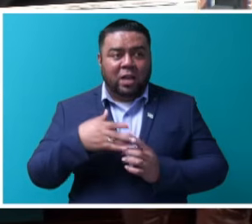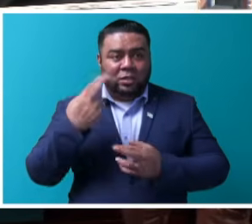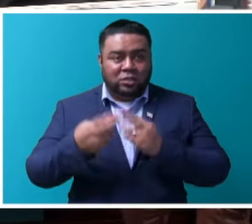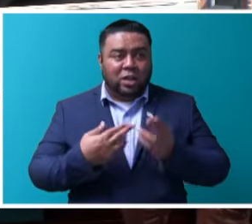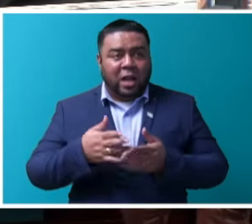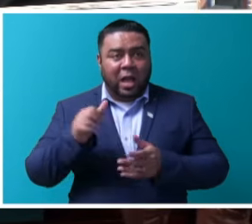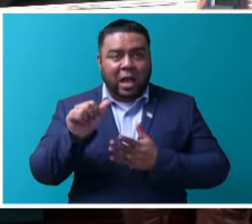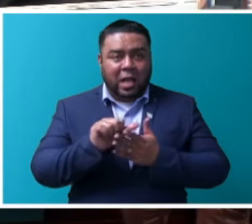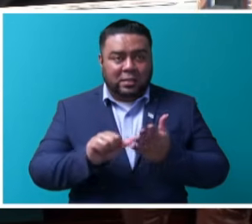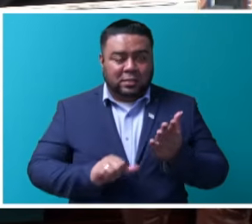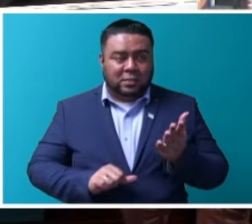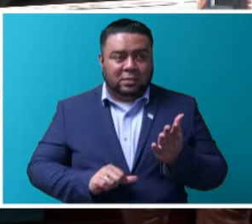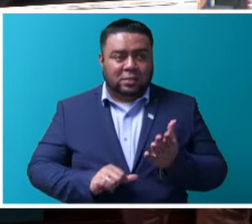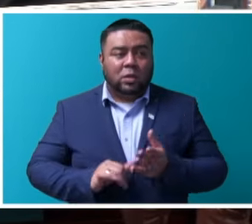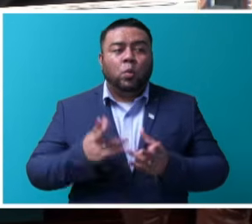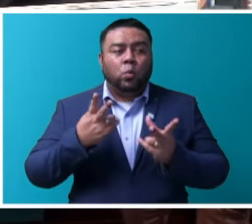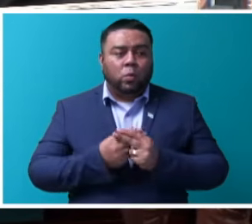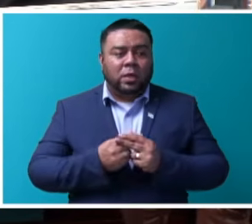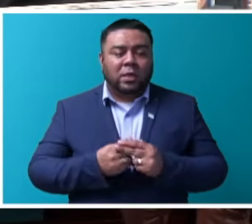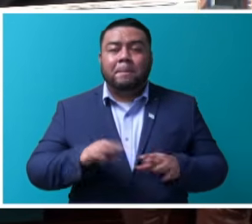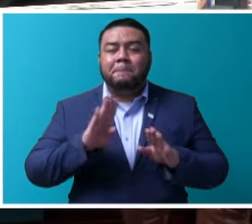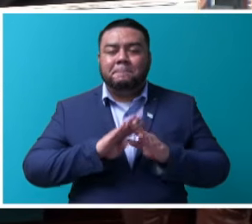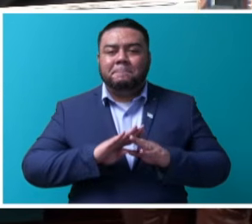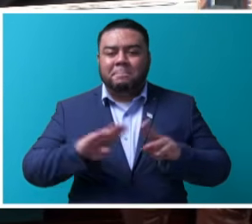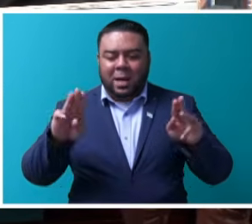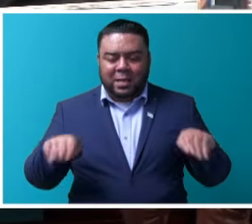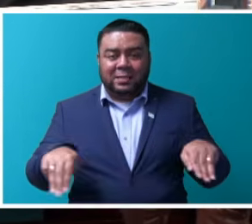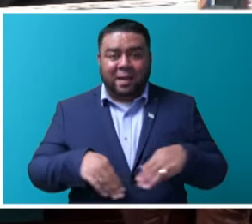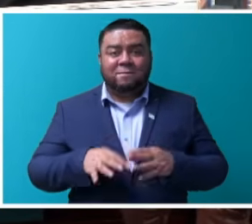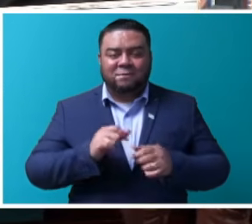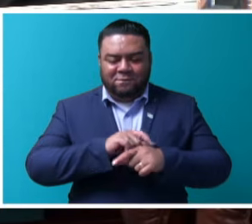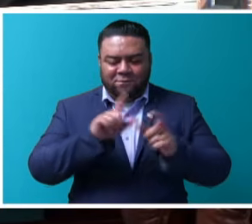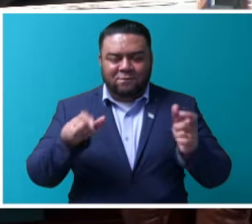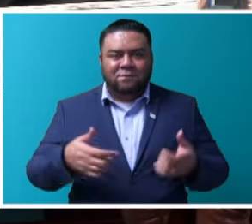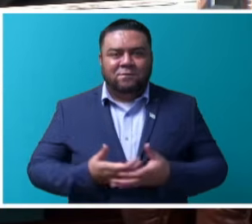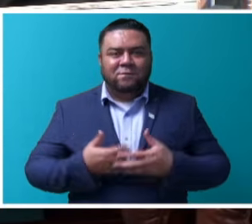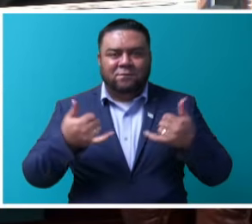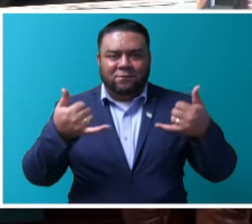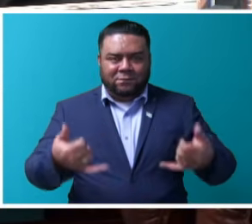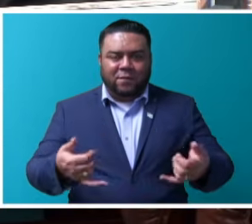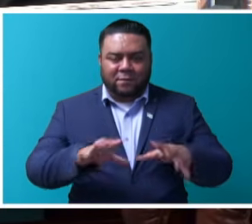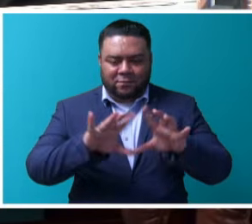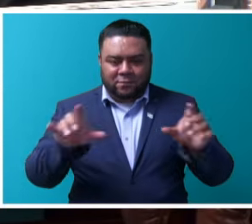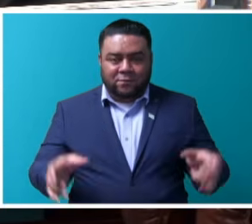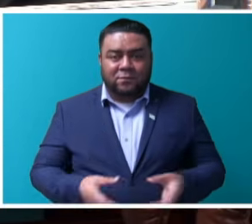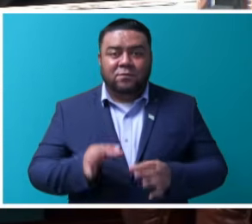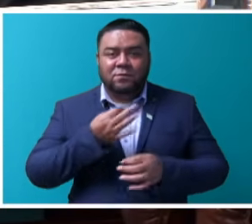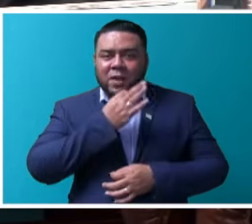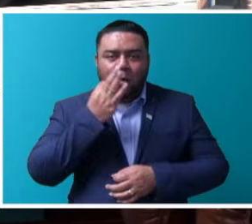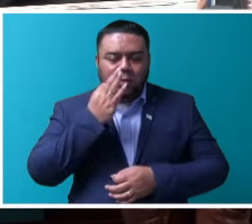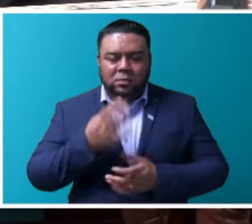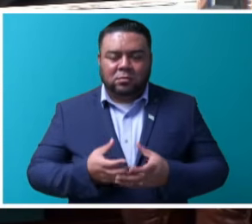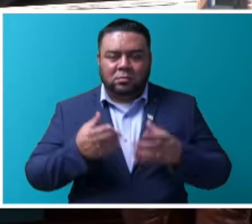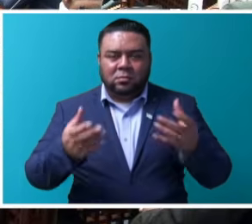Arts, with a traditional masi and flowers and a wreath, as you can see.